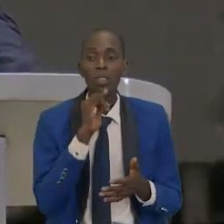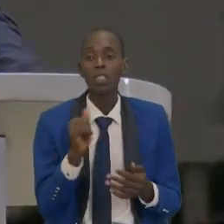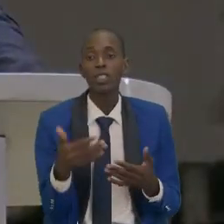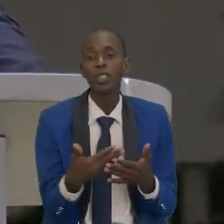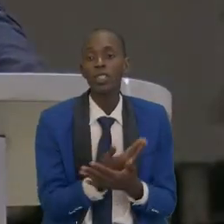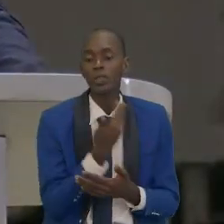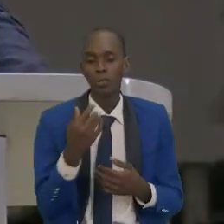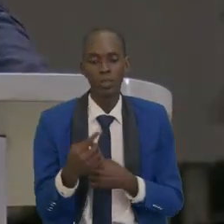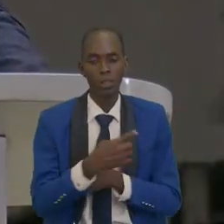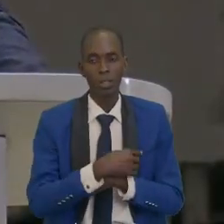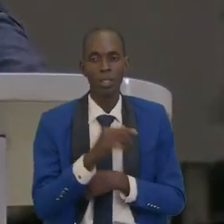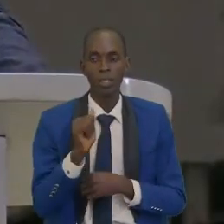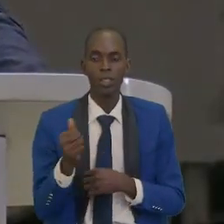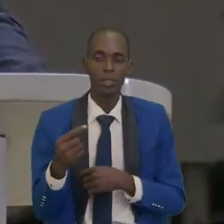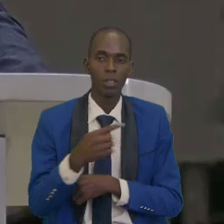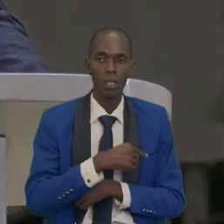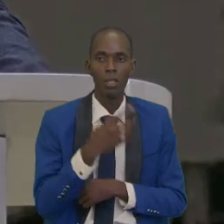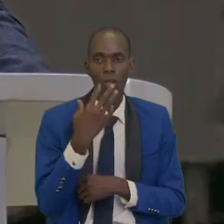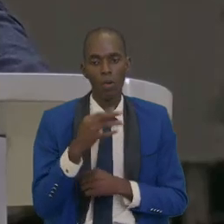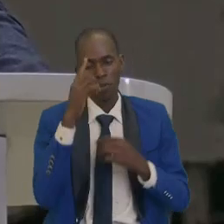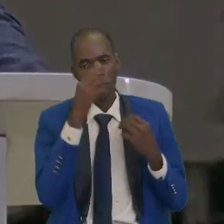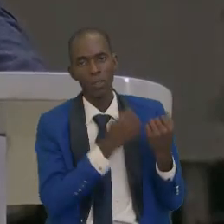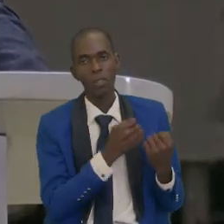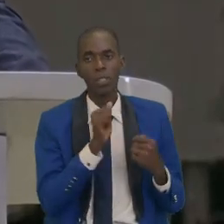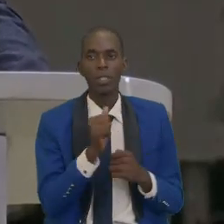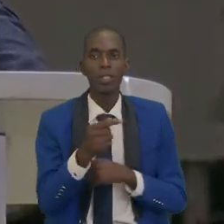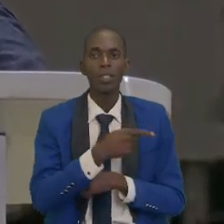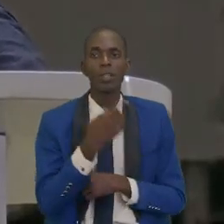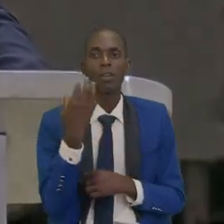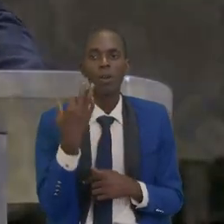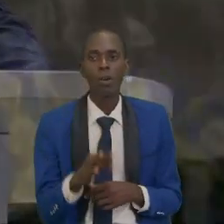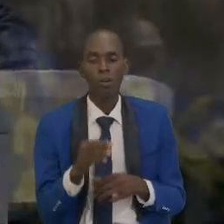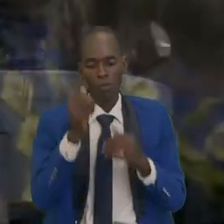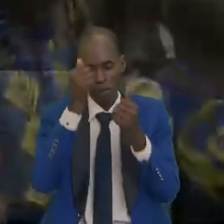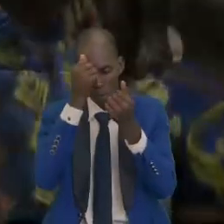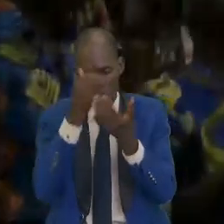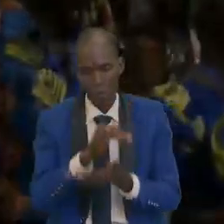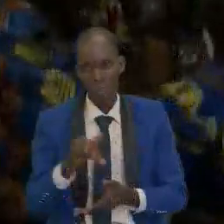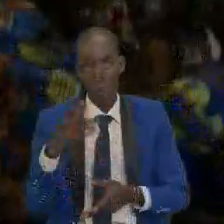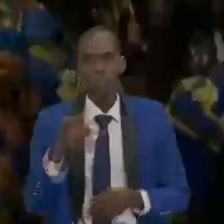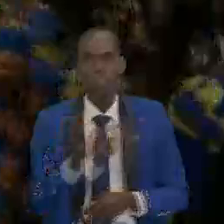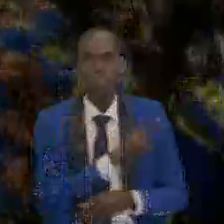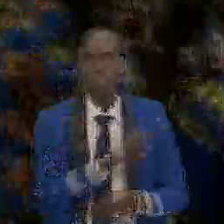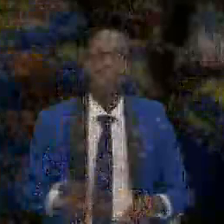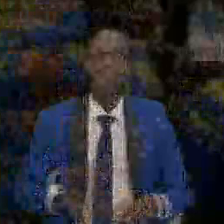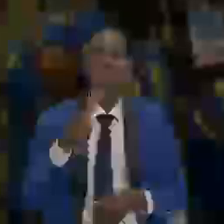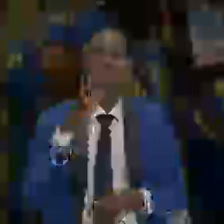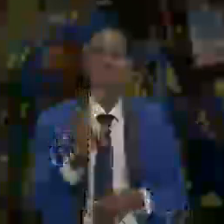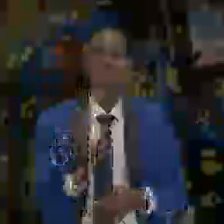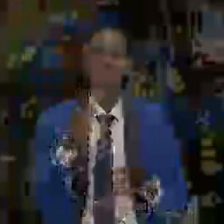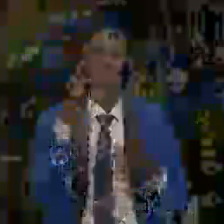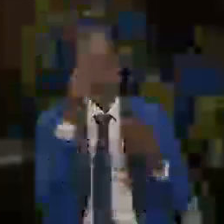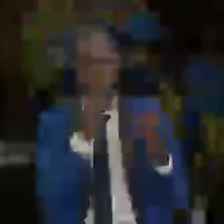a day of faith a day of obeying the Lord by faith